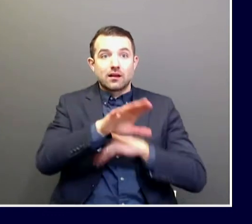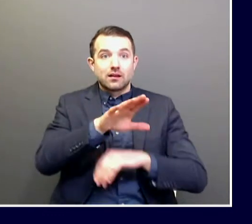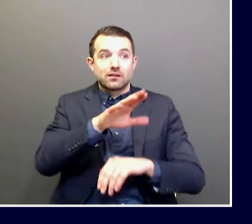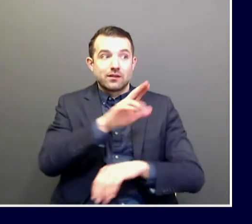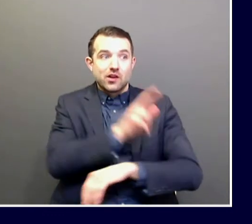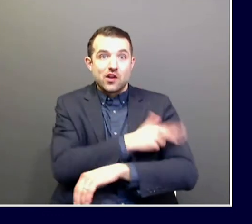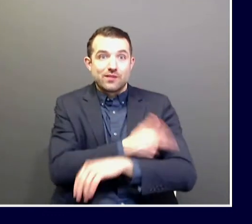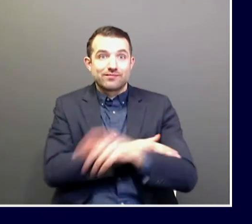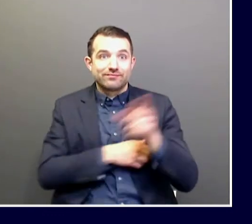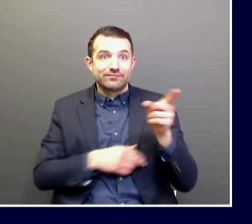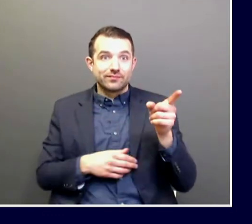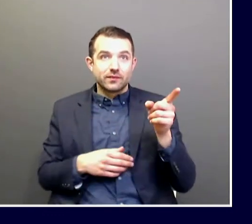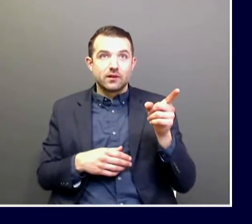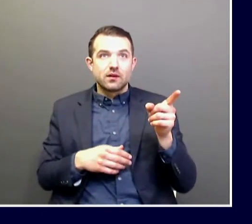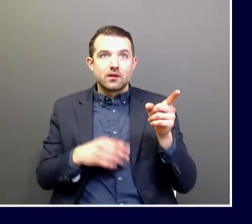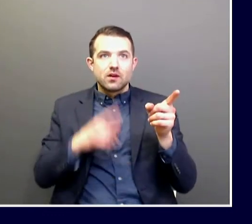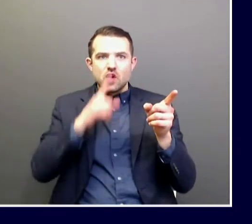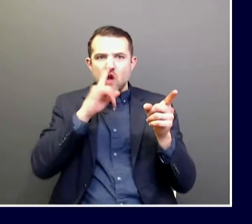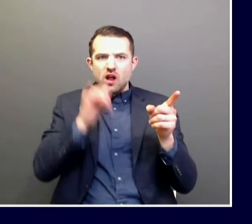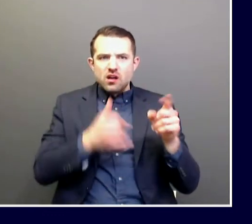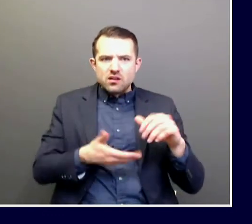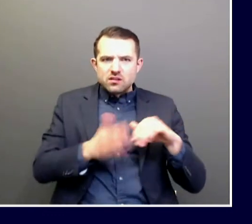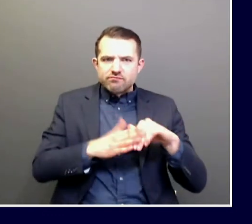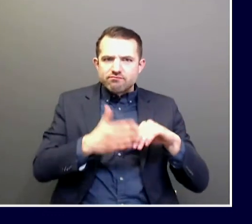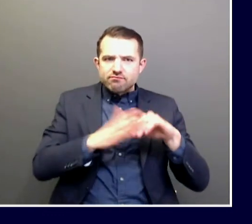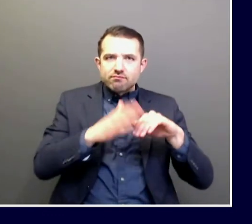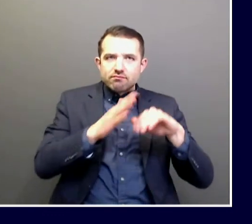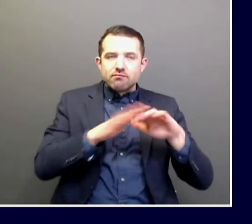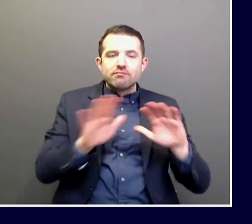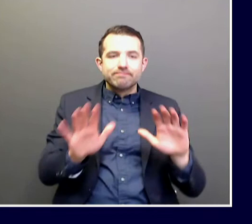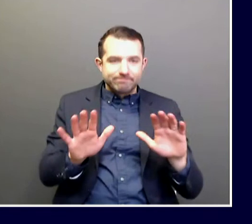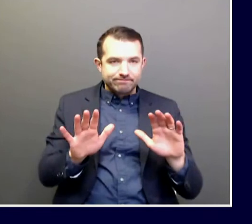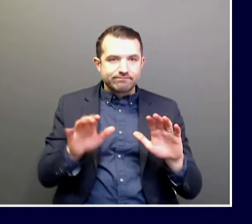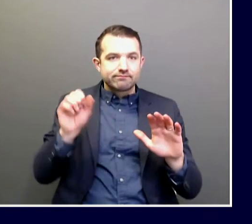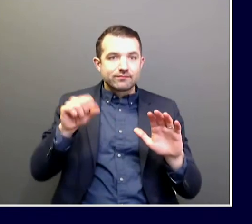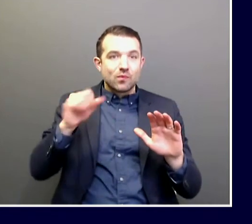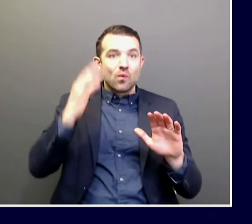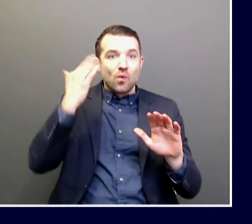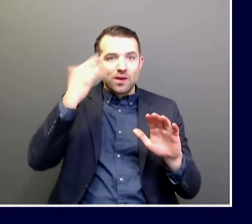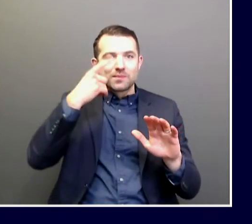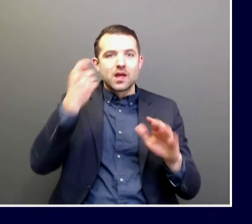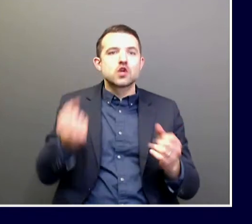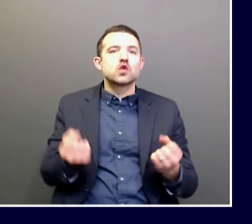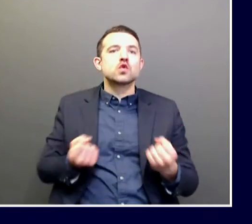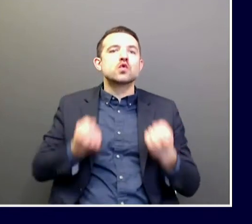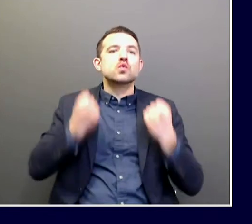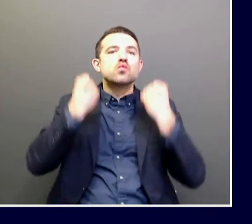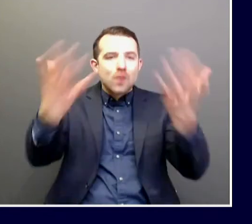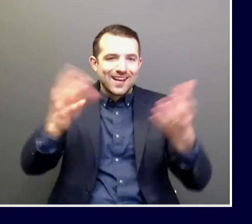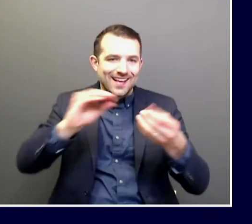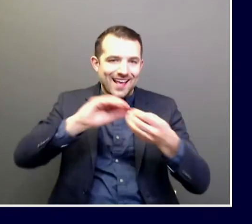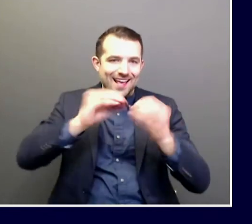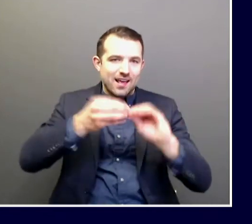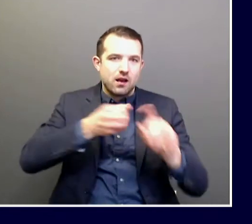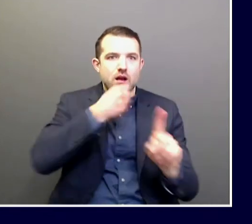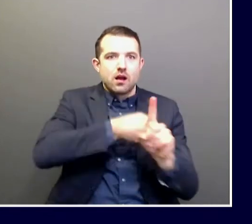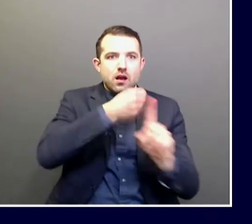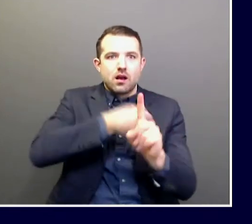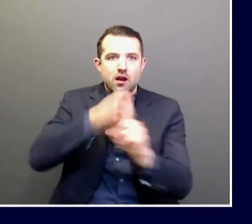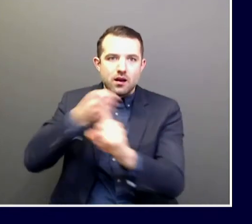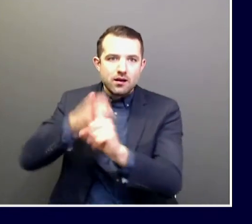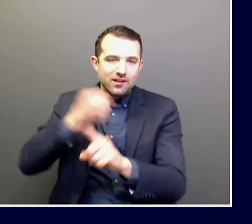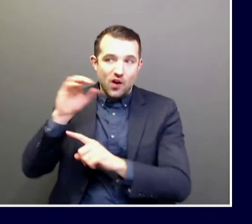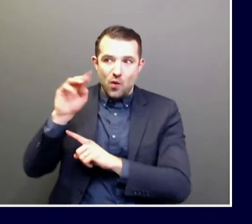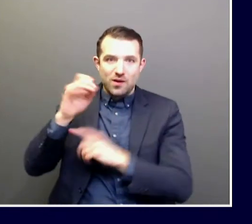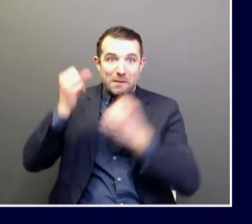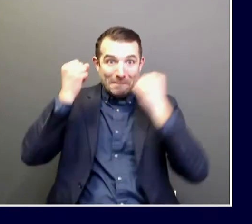affected. And that's why nationwide, a few days ago, the US CDC put out data indicating that